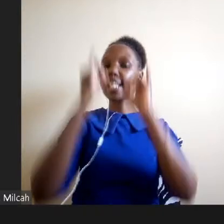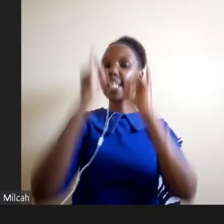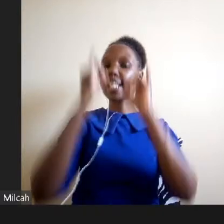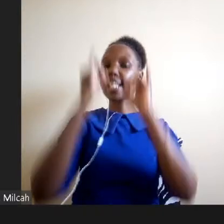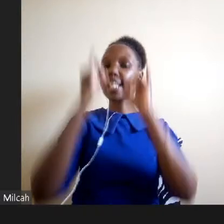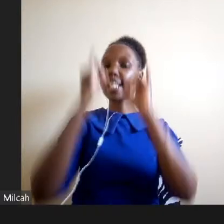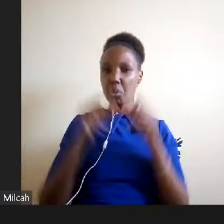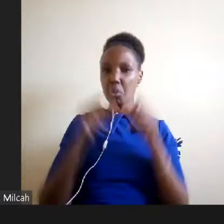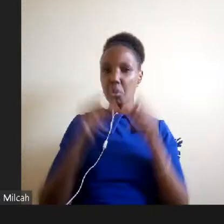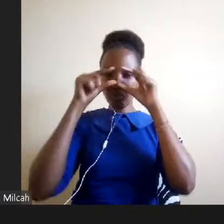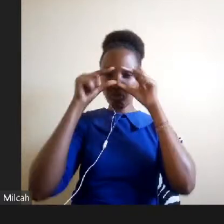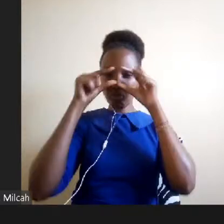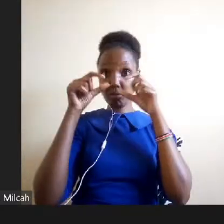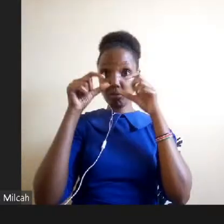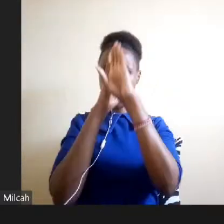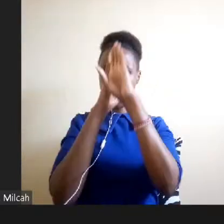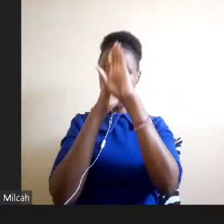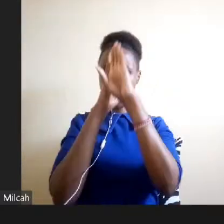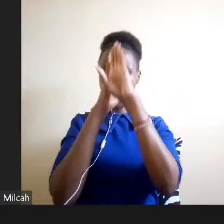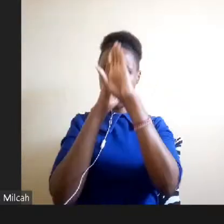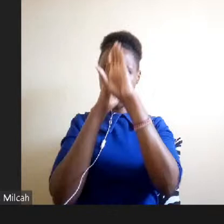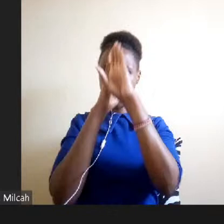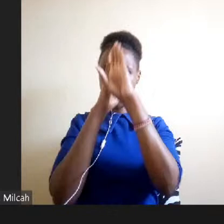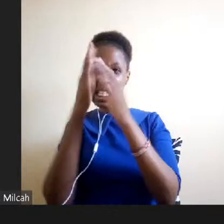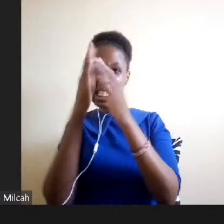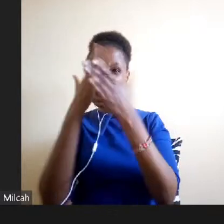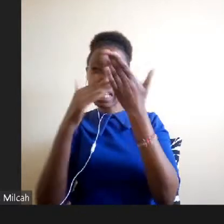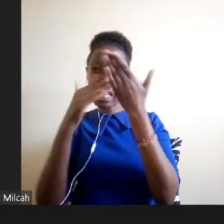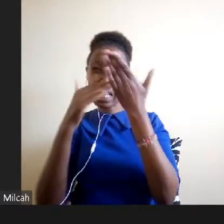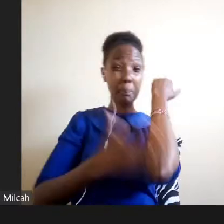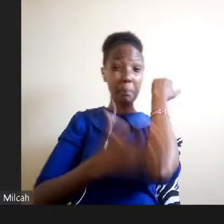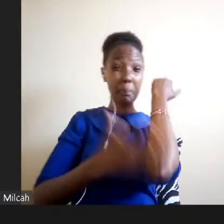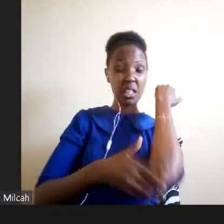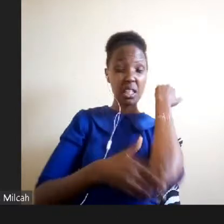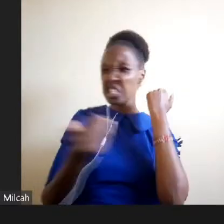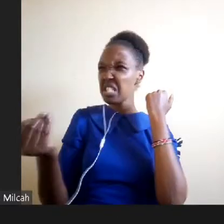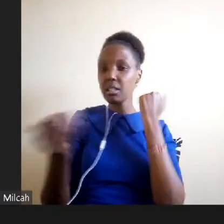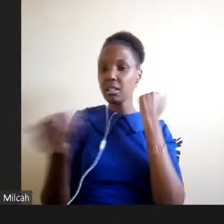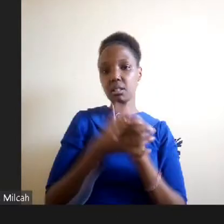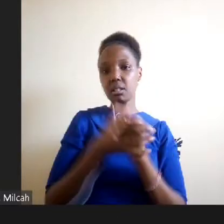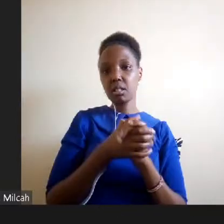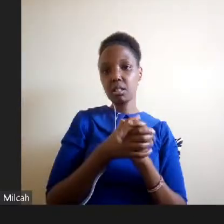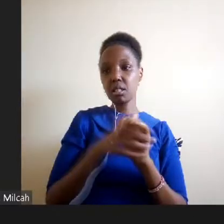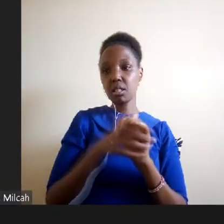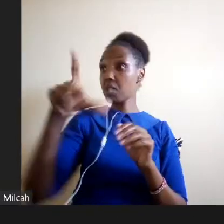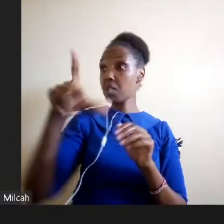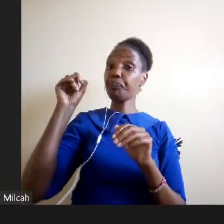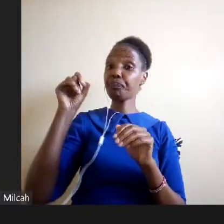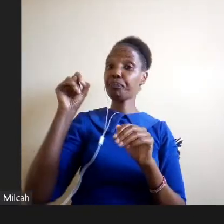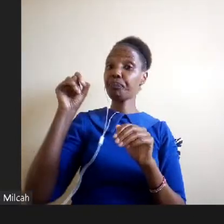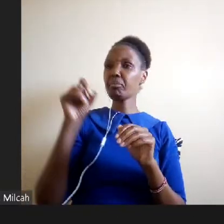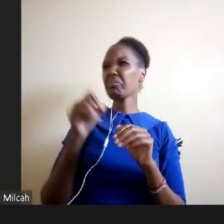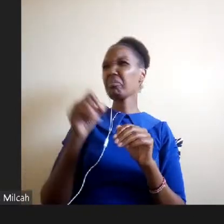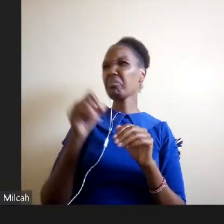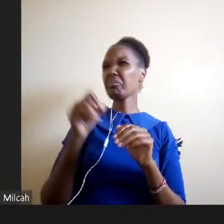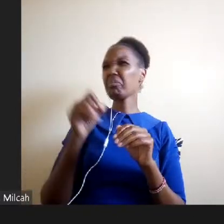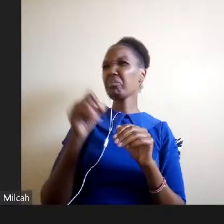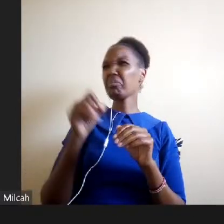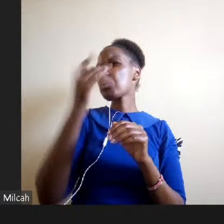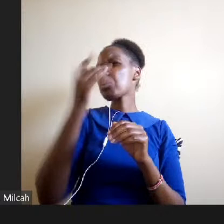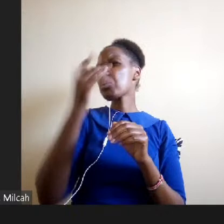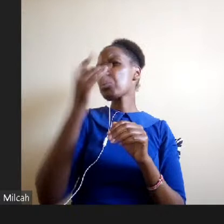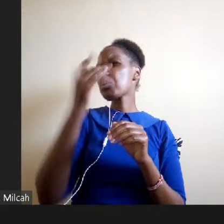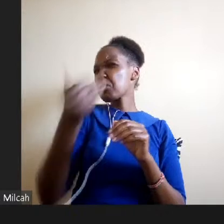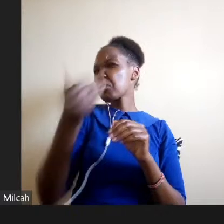many reasons, some malicious, and our children's identities can actually be stolen. Our children are very vulnerable and they trust very